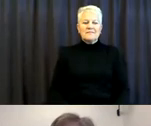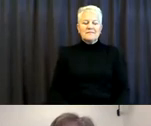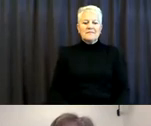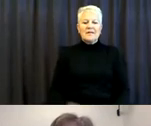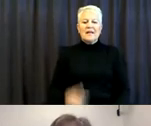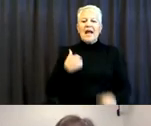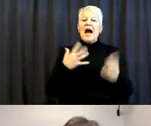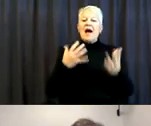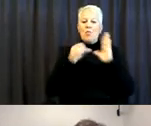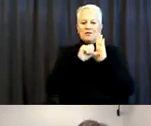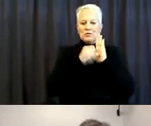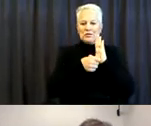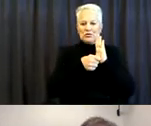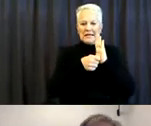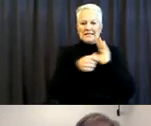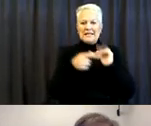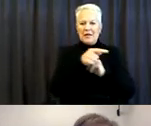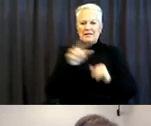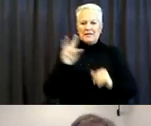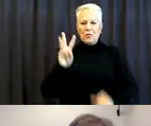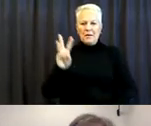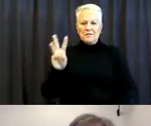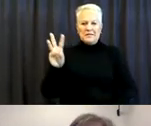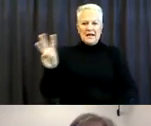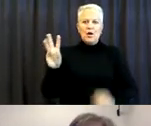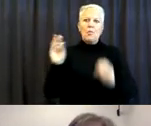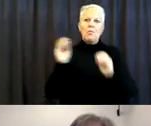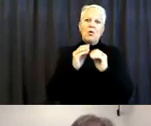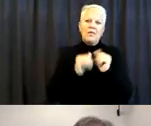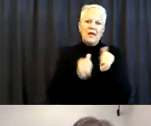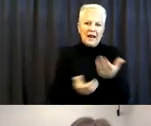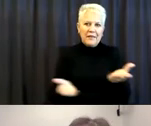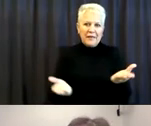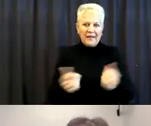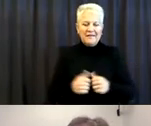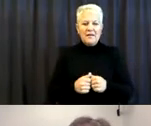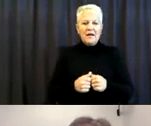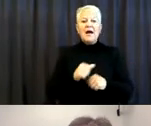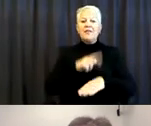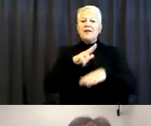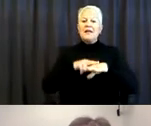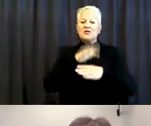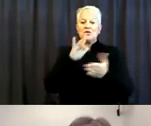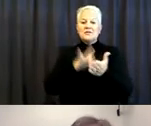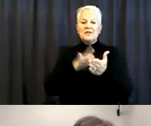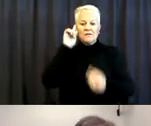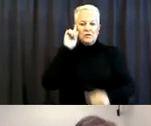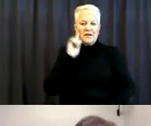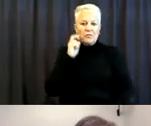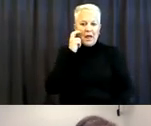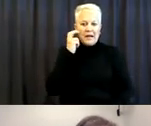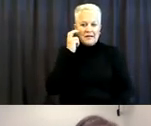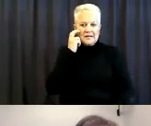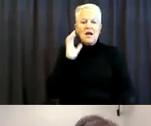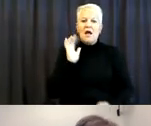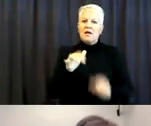I want to stress this website more than anything. The National Center on DeafBlindness holds